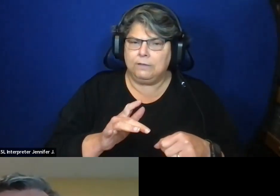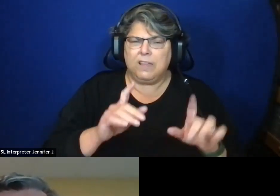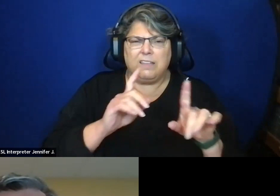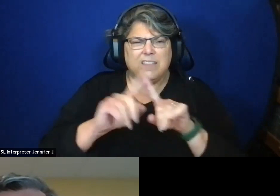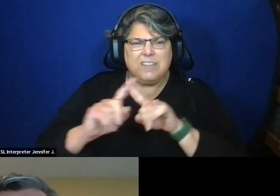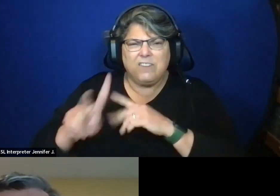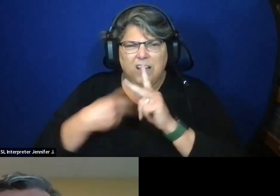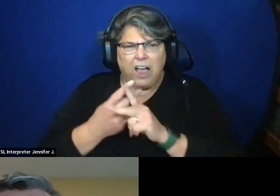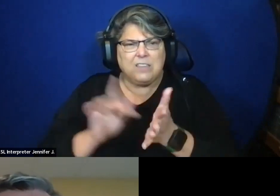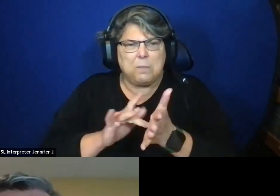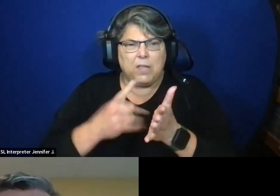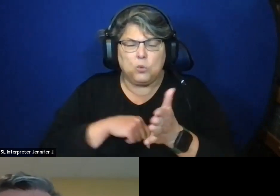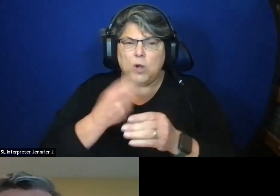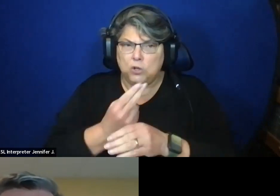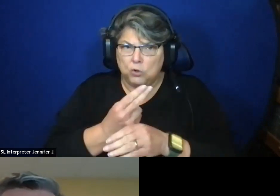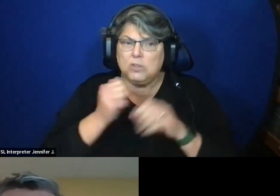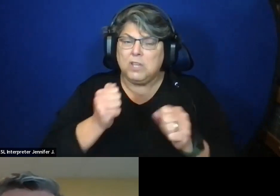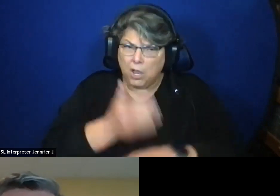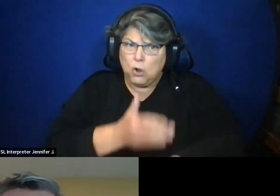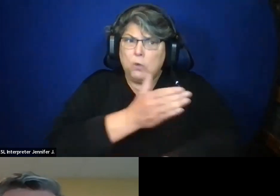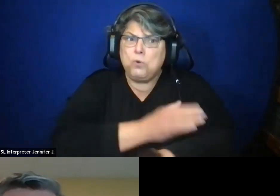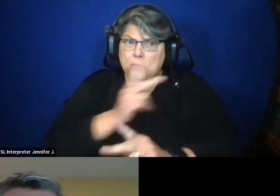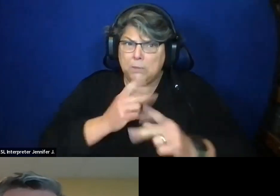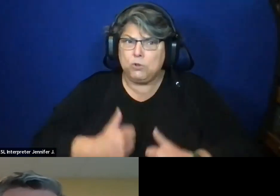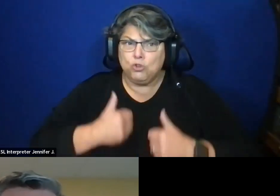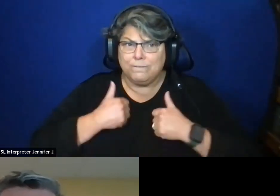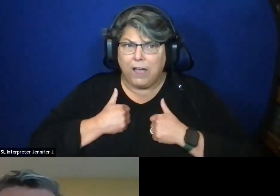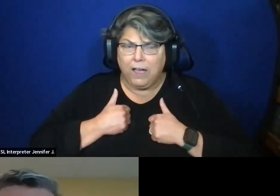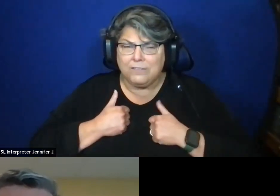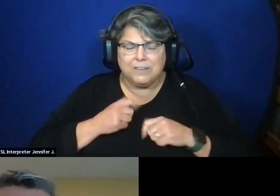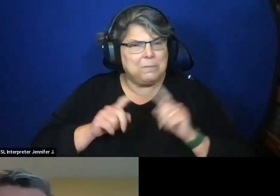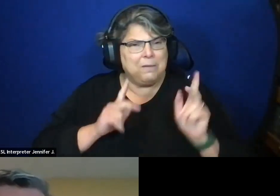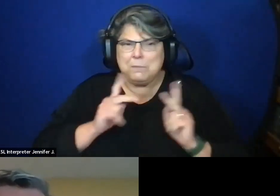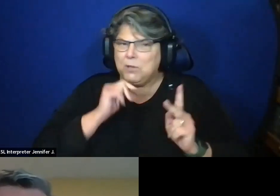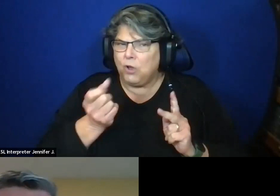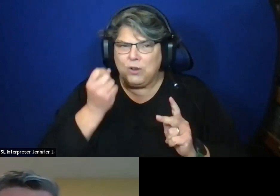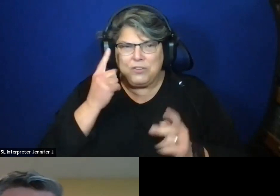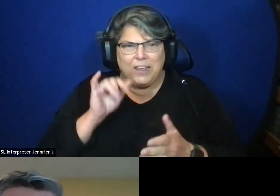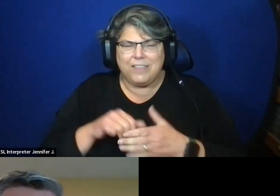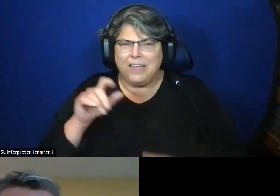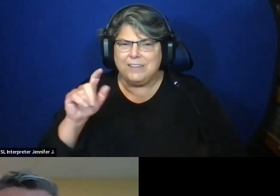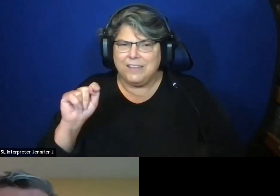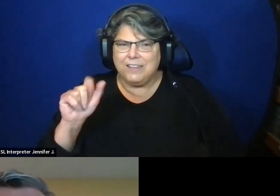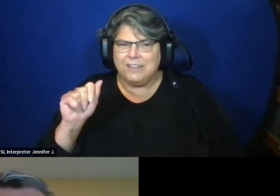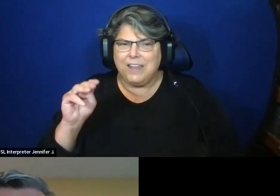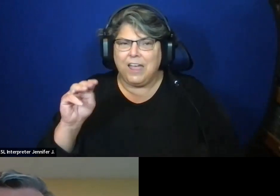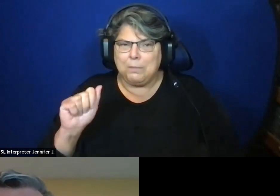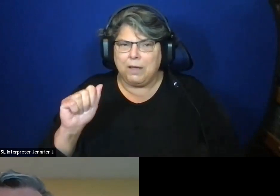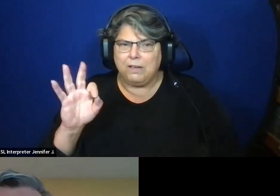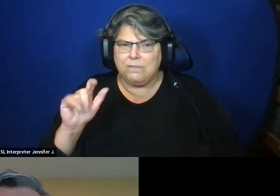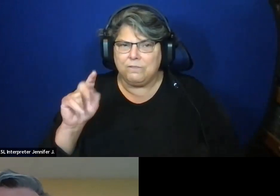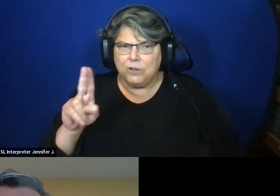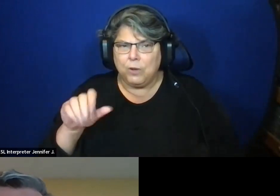treatments we use for that can improve mortality. But most people don't realize that Tamiflu and the other antiviral medications for